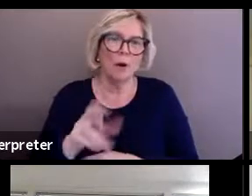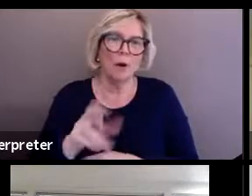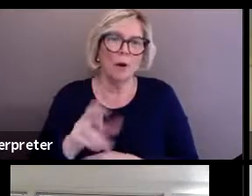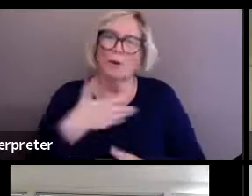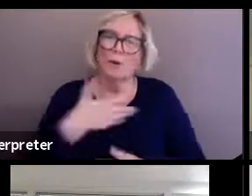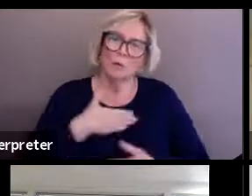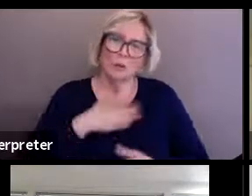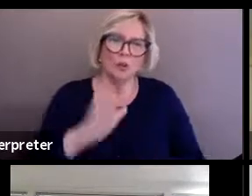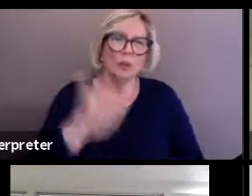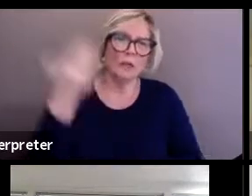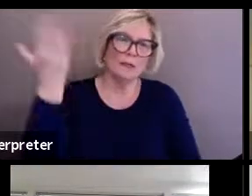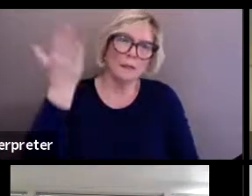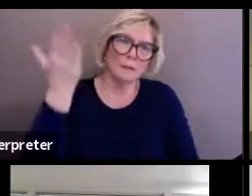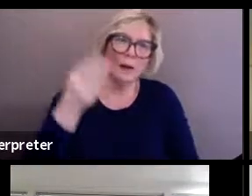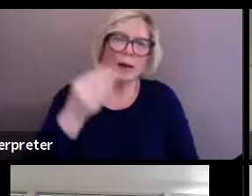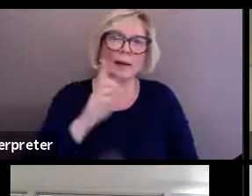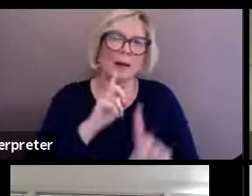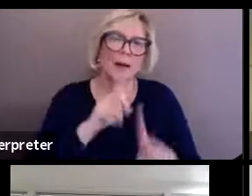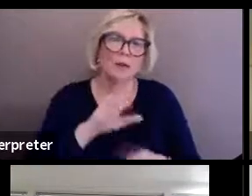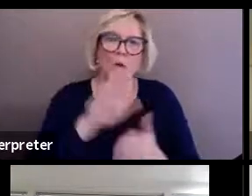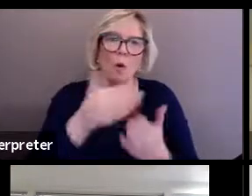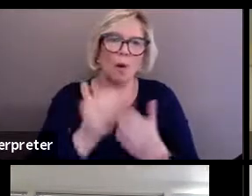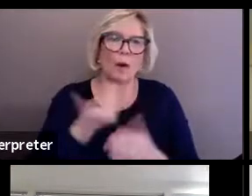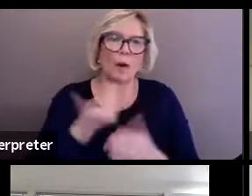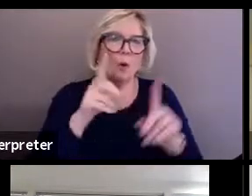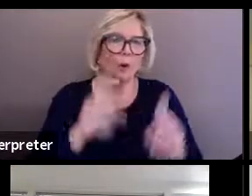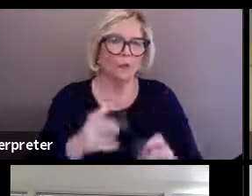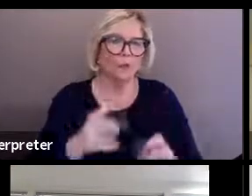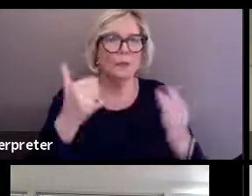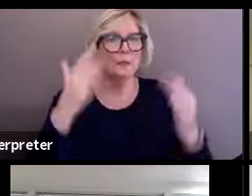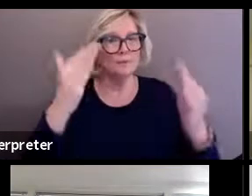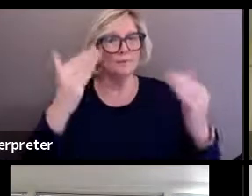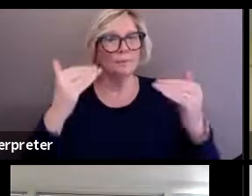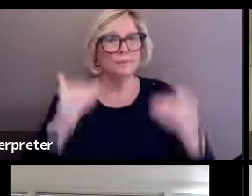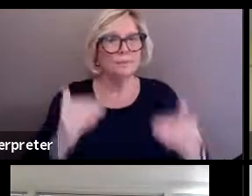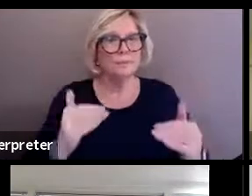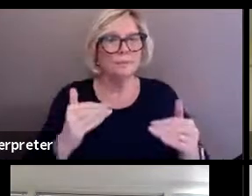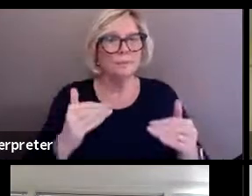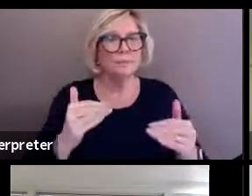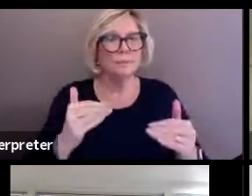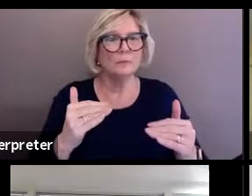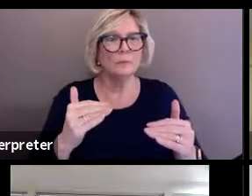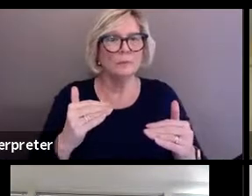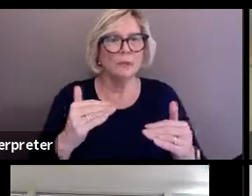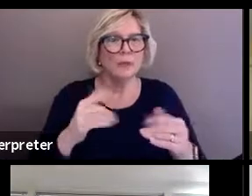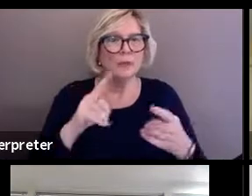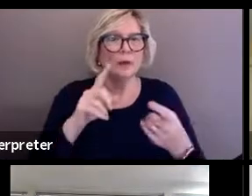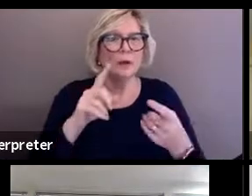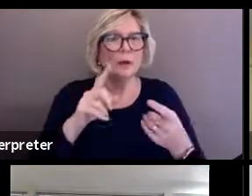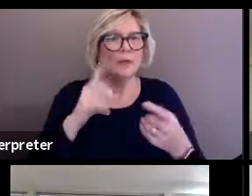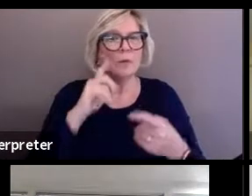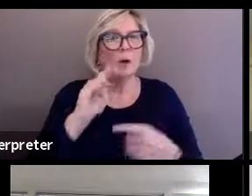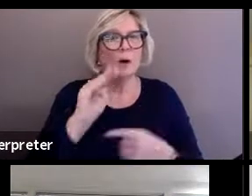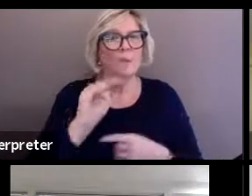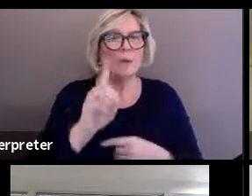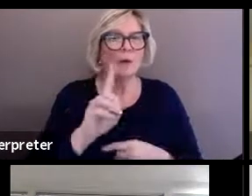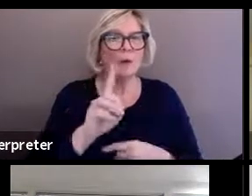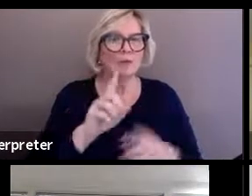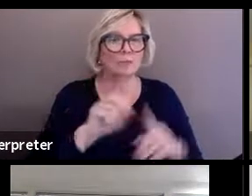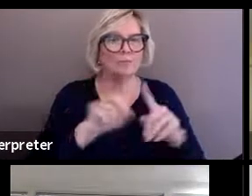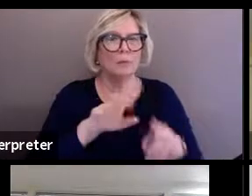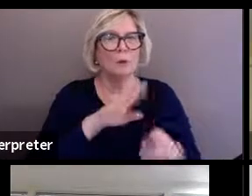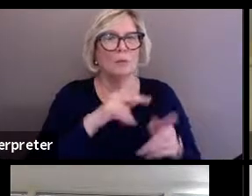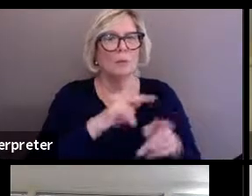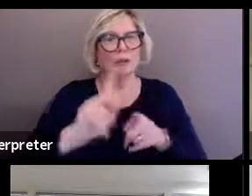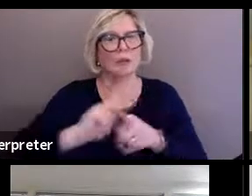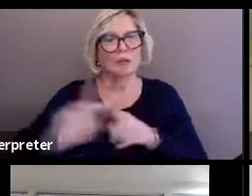testimony and the answering the questions. We are now going to move on to the Maryland boards, professional